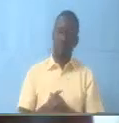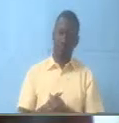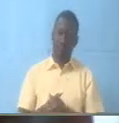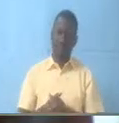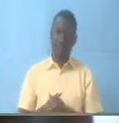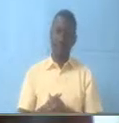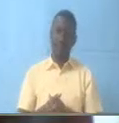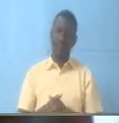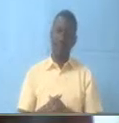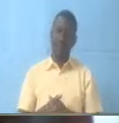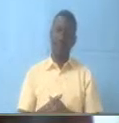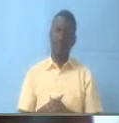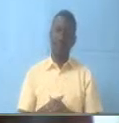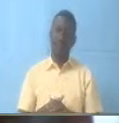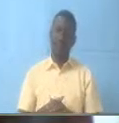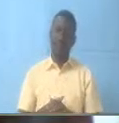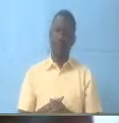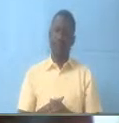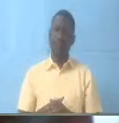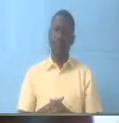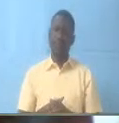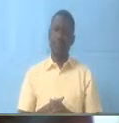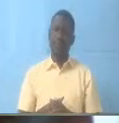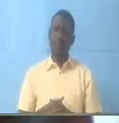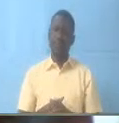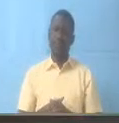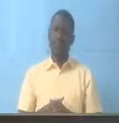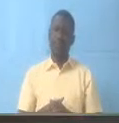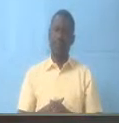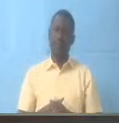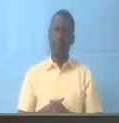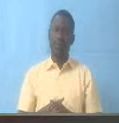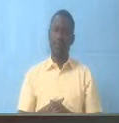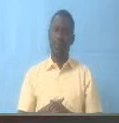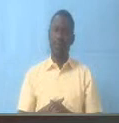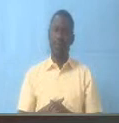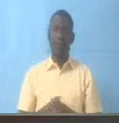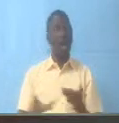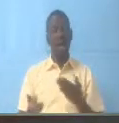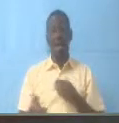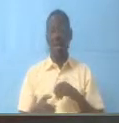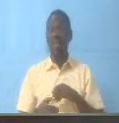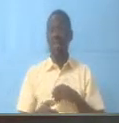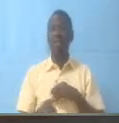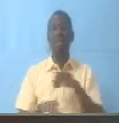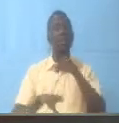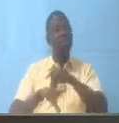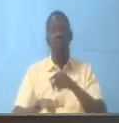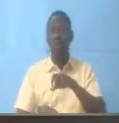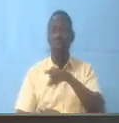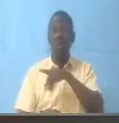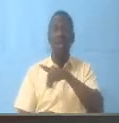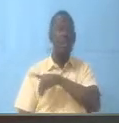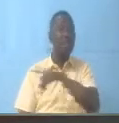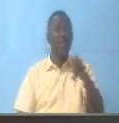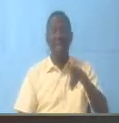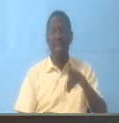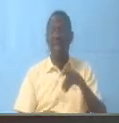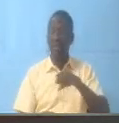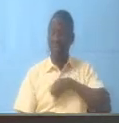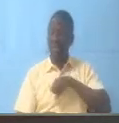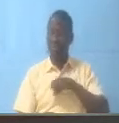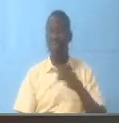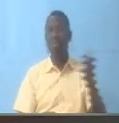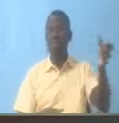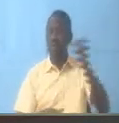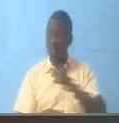ràññee nag ñi nga xam ne ni ñoo soqi bal yooyu noonu. So they should have come forward and volunteered because the doors were wide open and